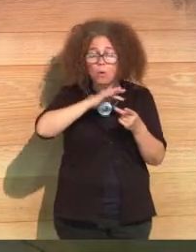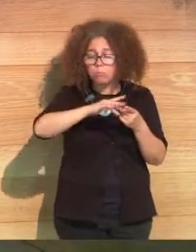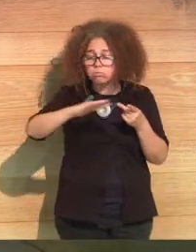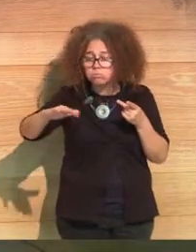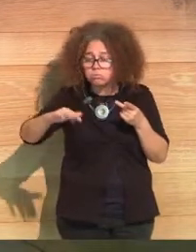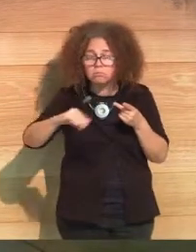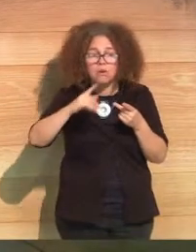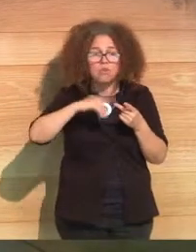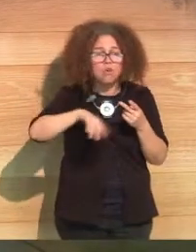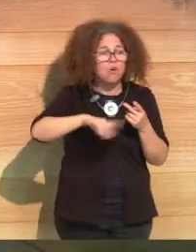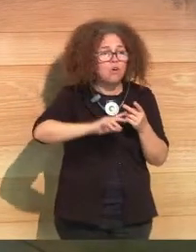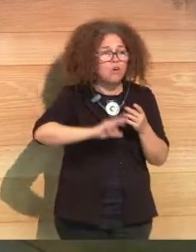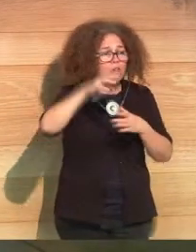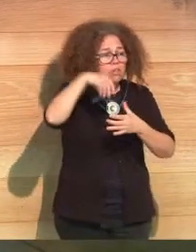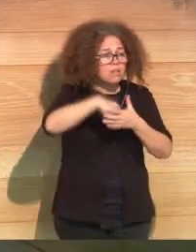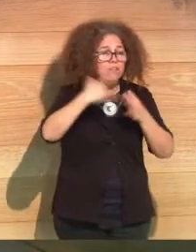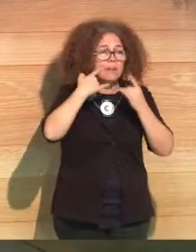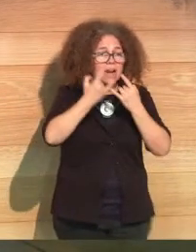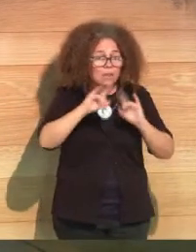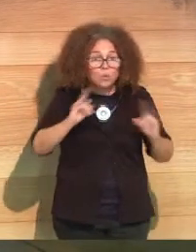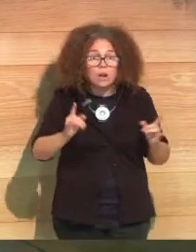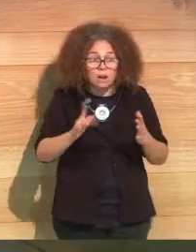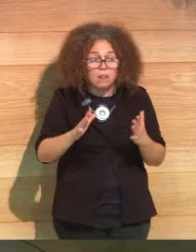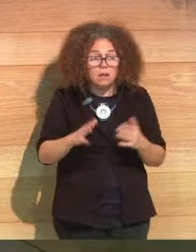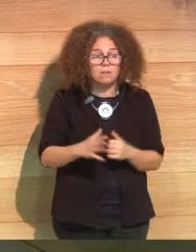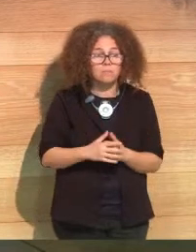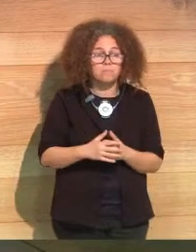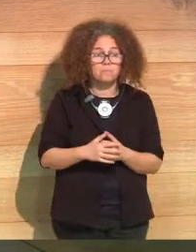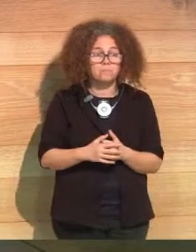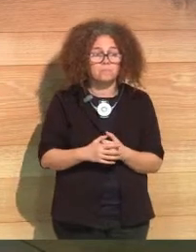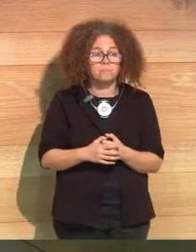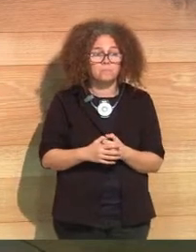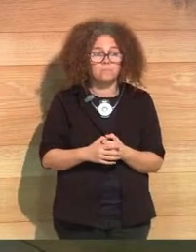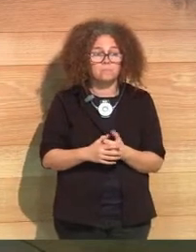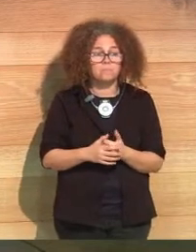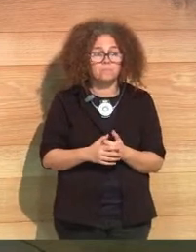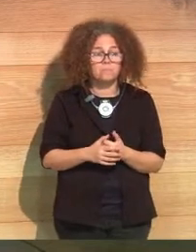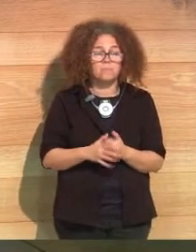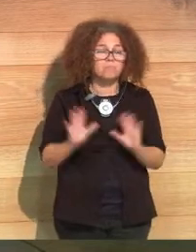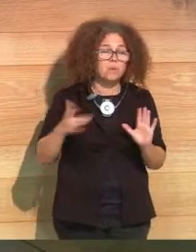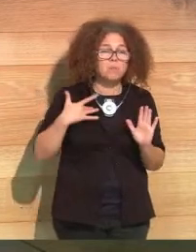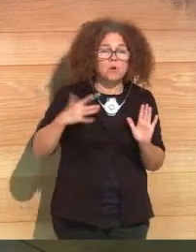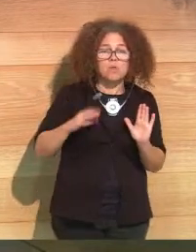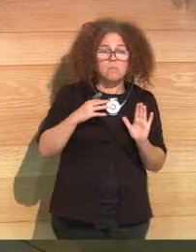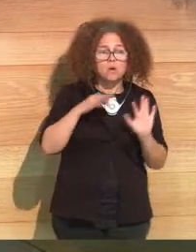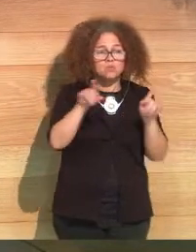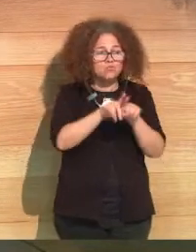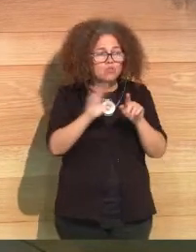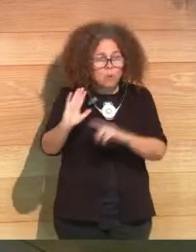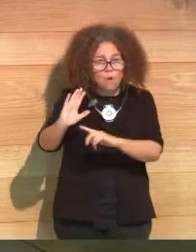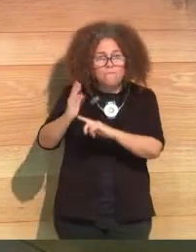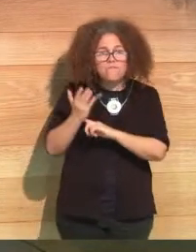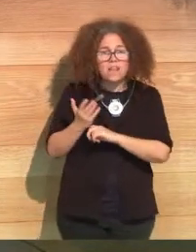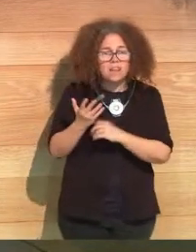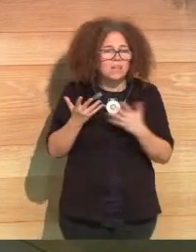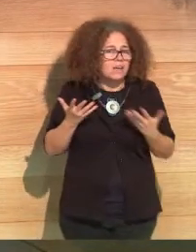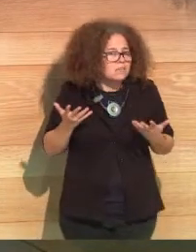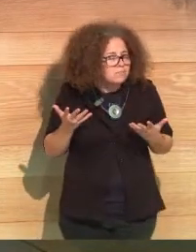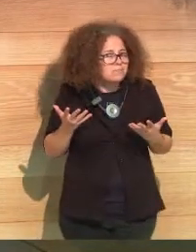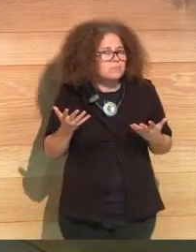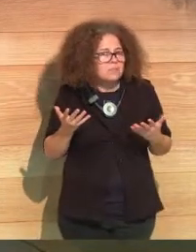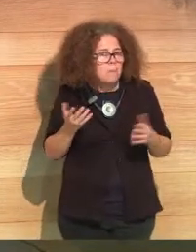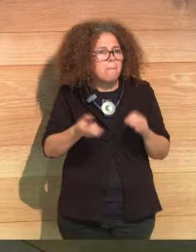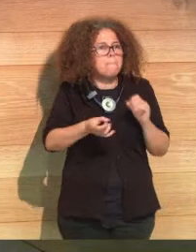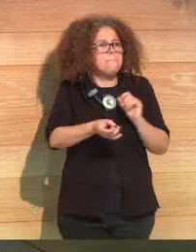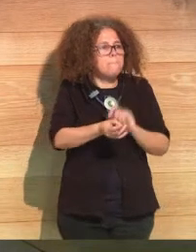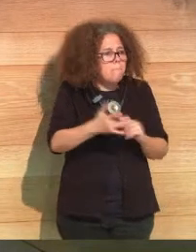nature, thinking about possibilities of degrowth, but to go in a future that